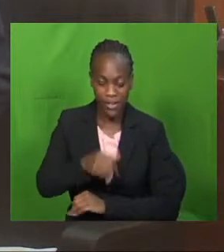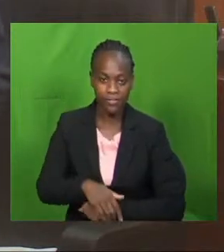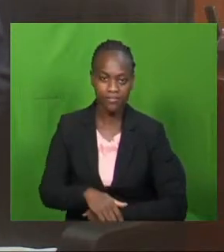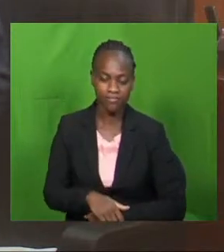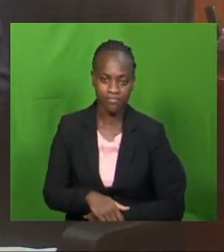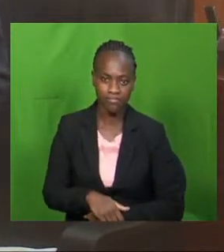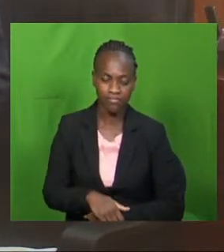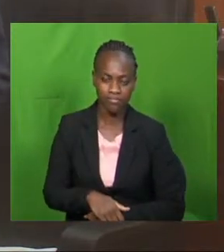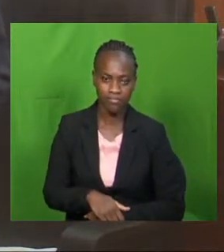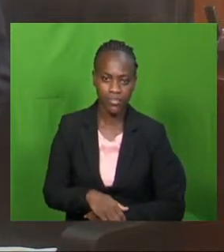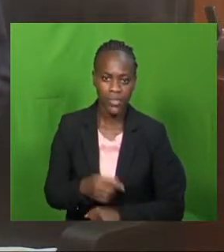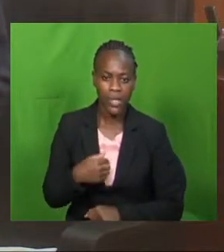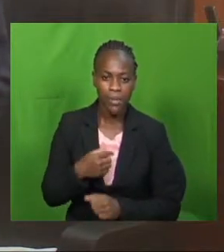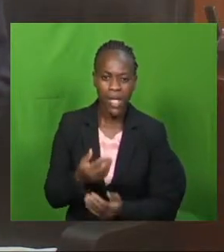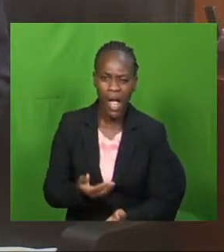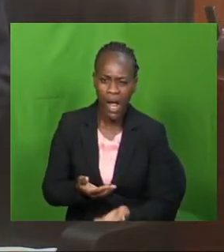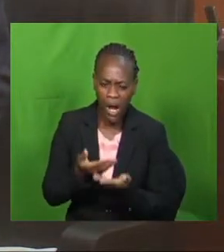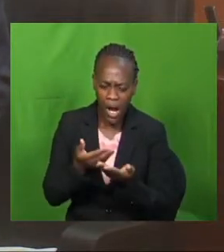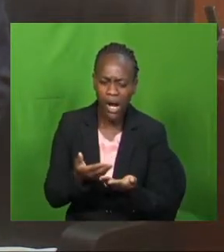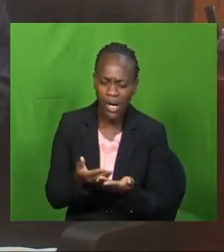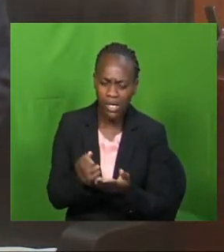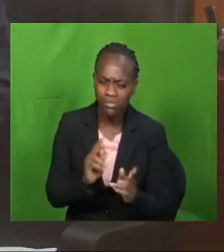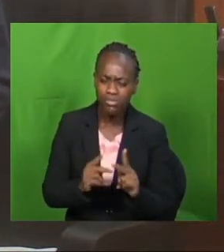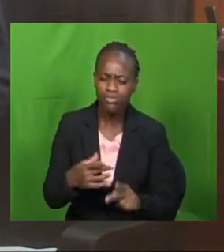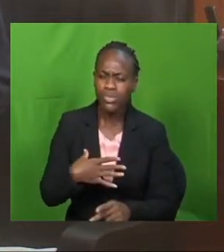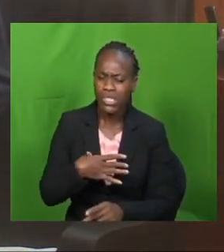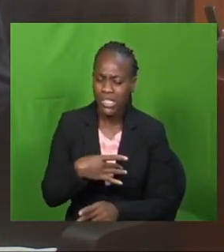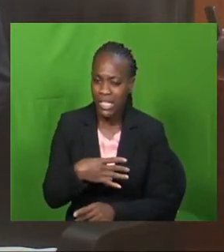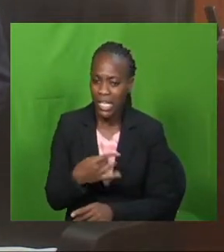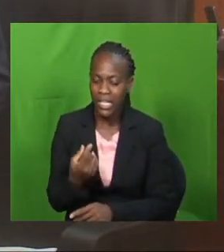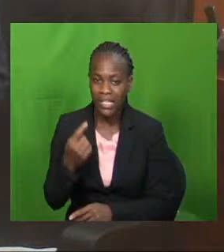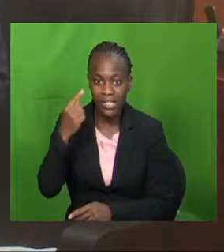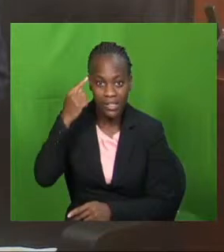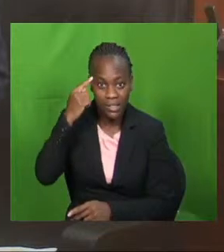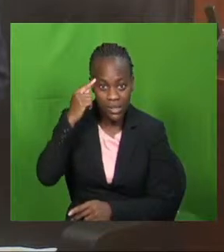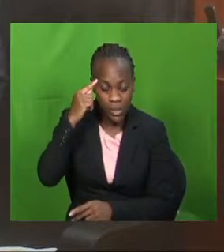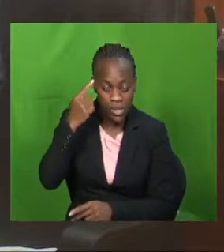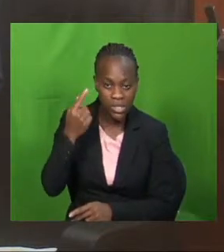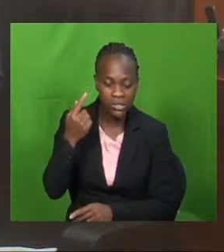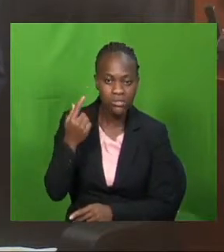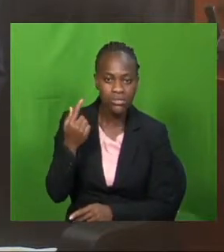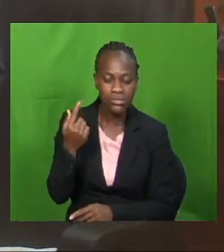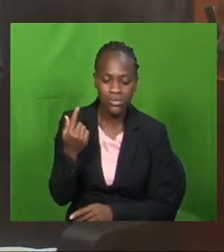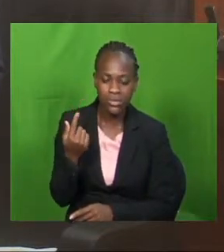was profoundly appreciated, and given the fact that the two of us